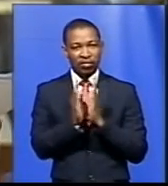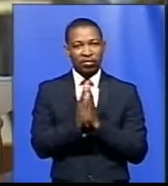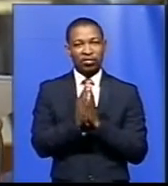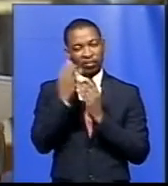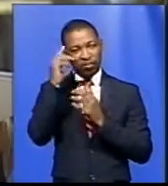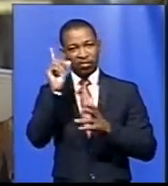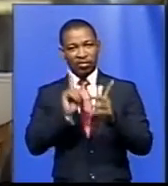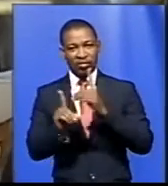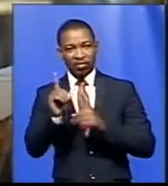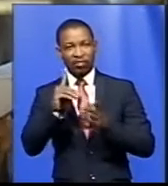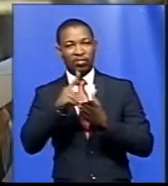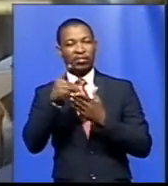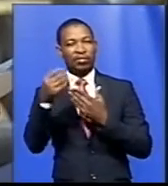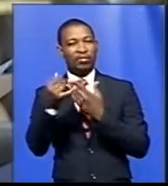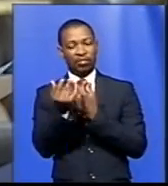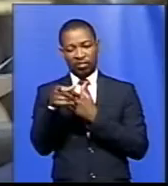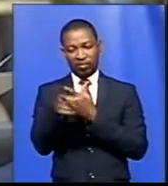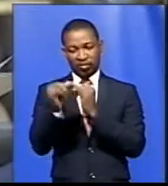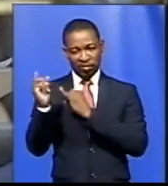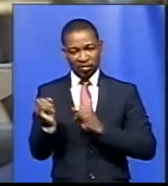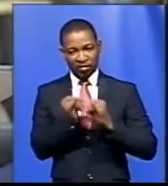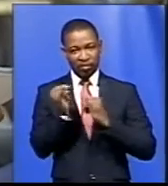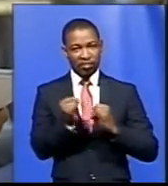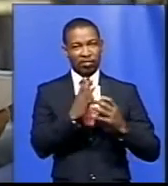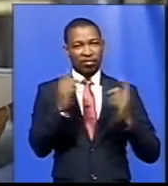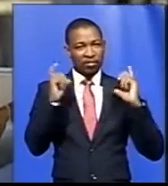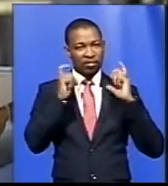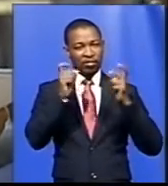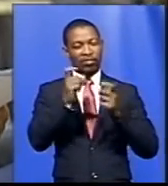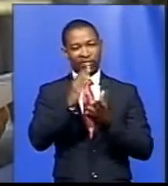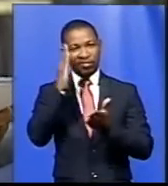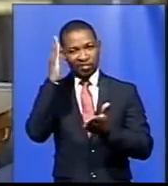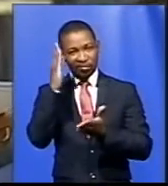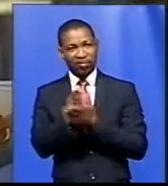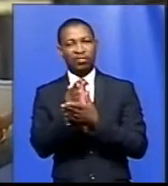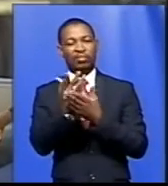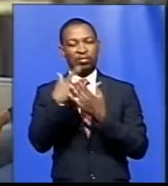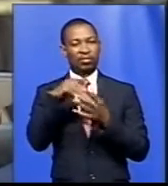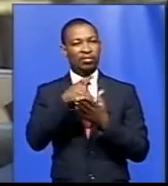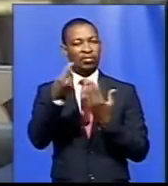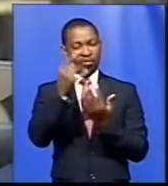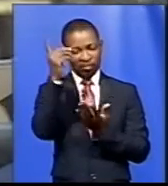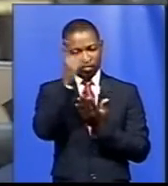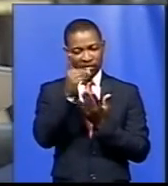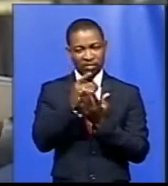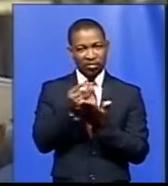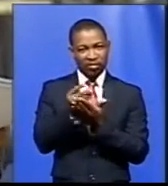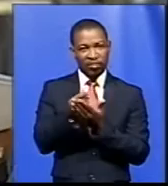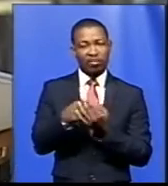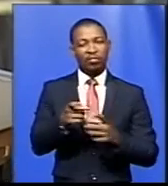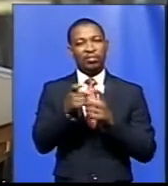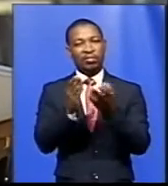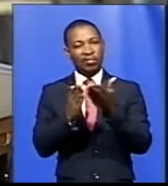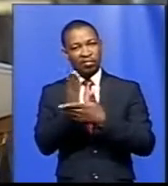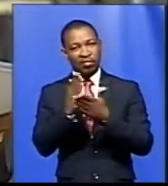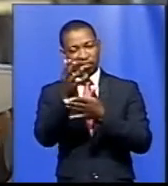project implementation in government to avoid deficiencies in project designs, provide accurate initial